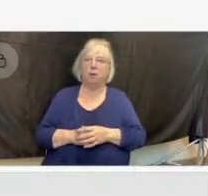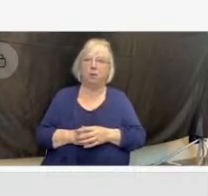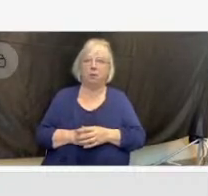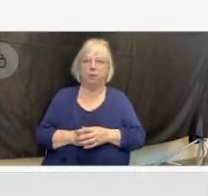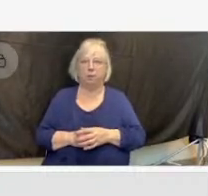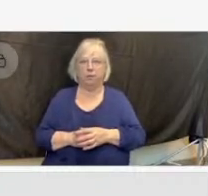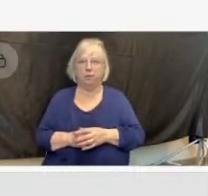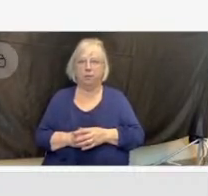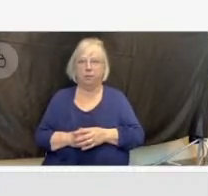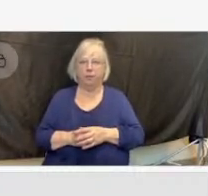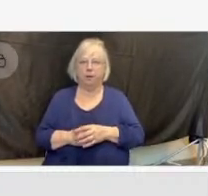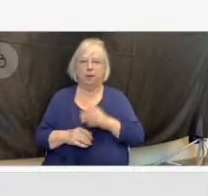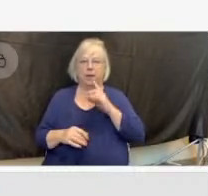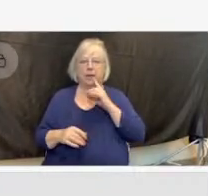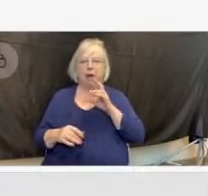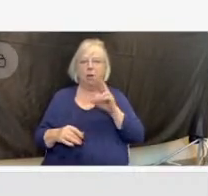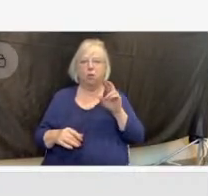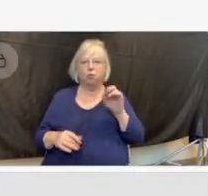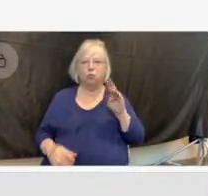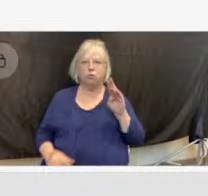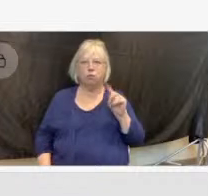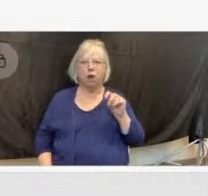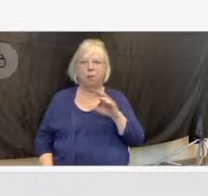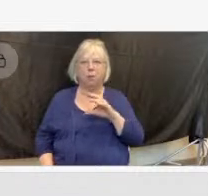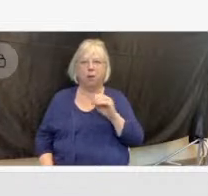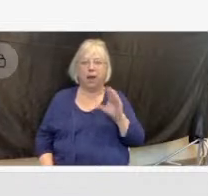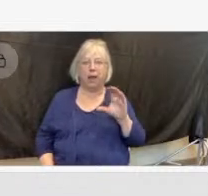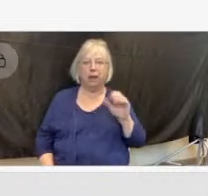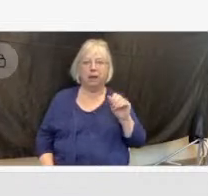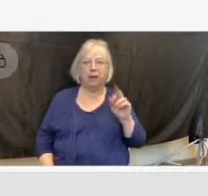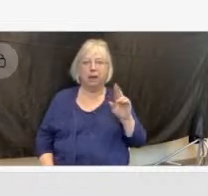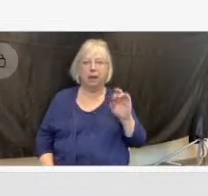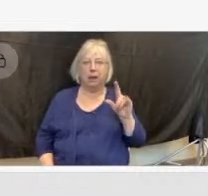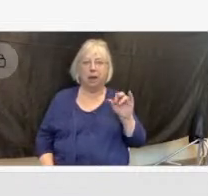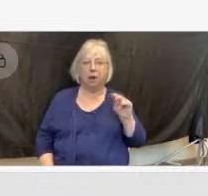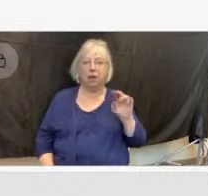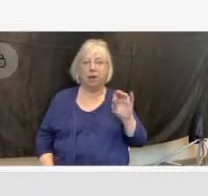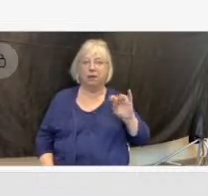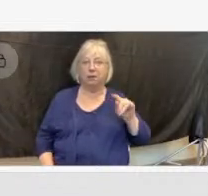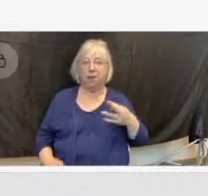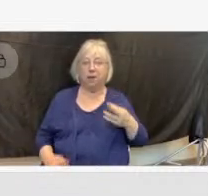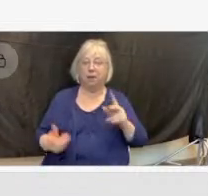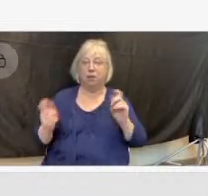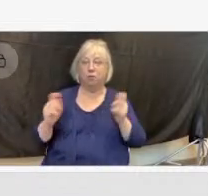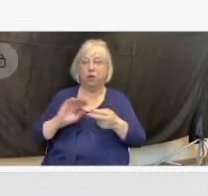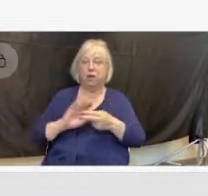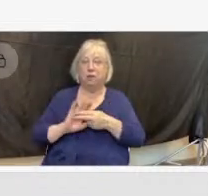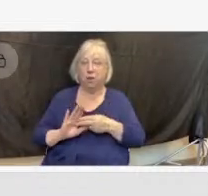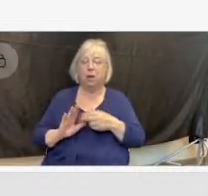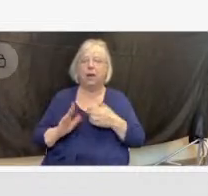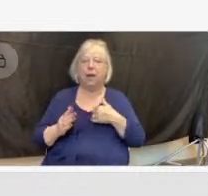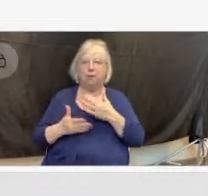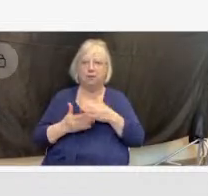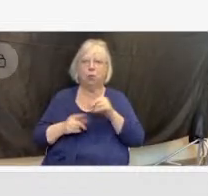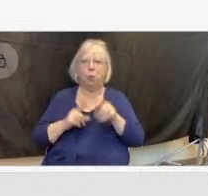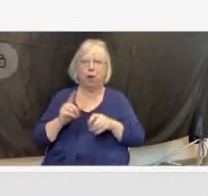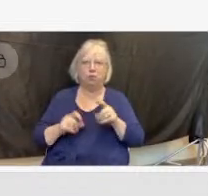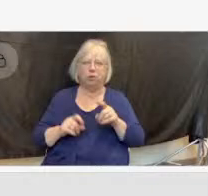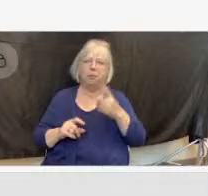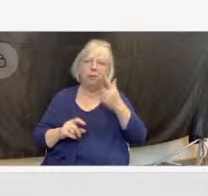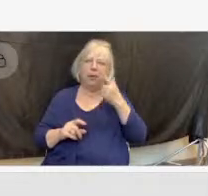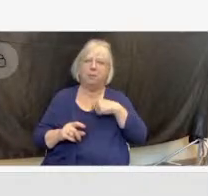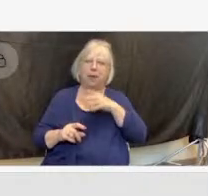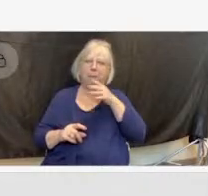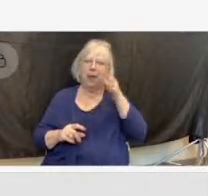Robert and Carolyn Smith, the rezoning, I do have some questions for them, as my parents have been